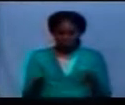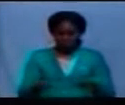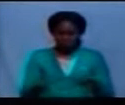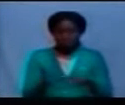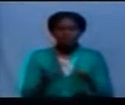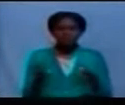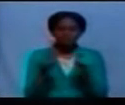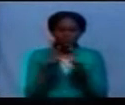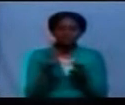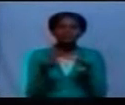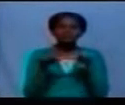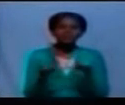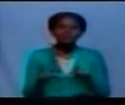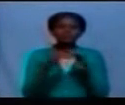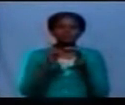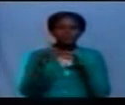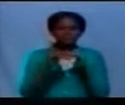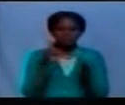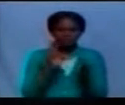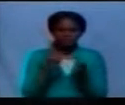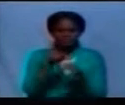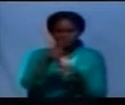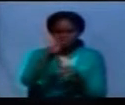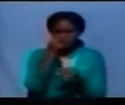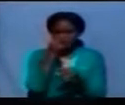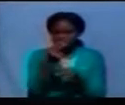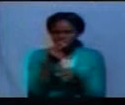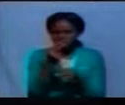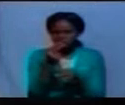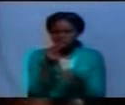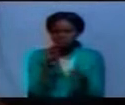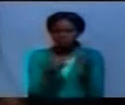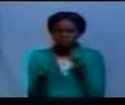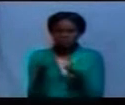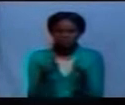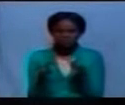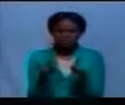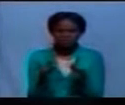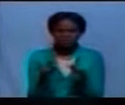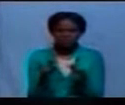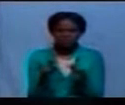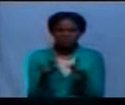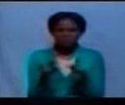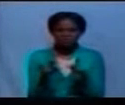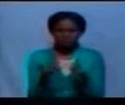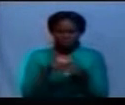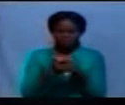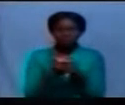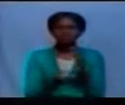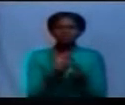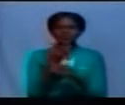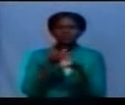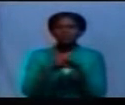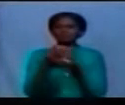at a very low level. If you look at the total deposits base, speaking for the constituents where we belong, the commercial banking